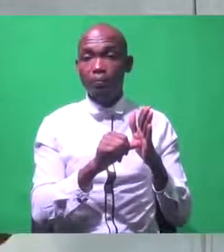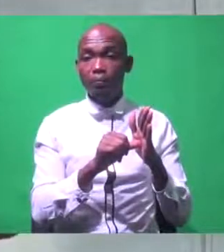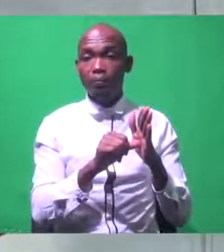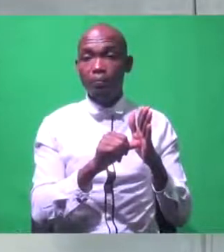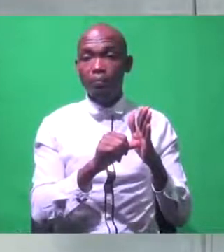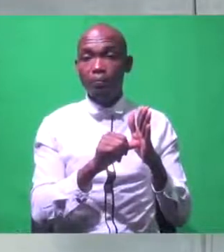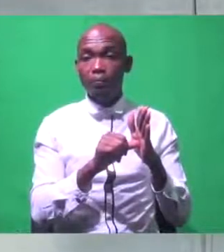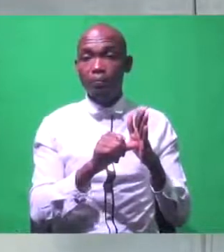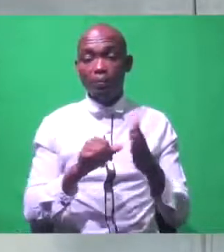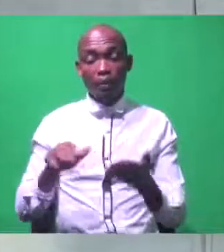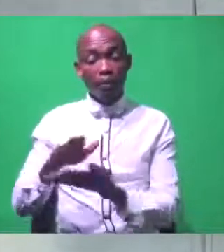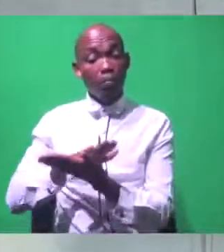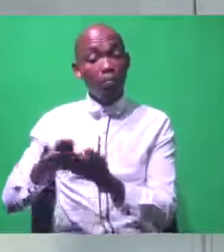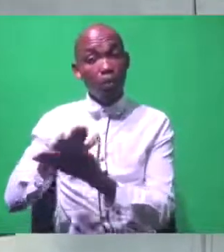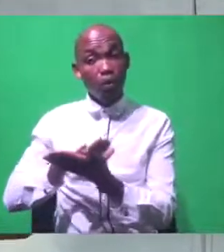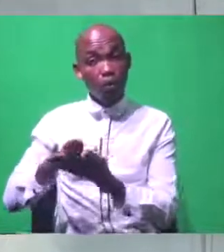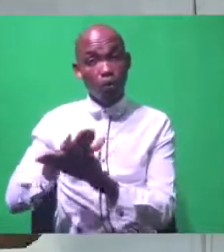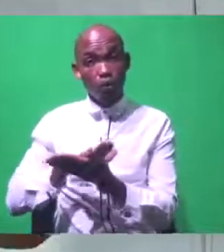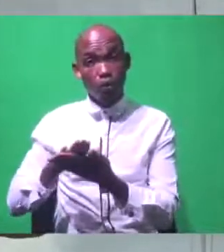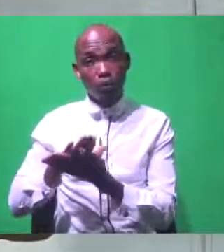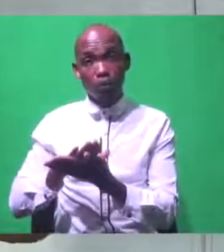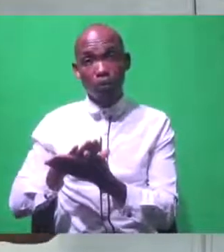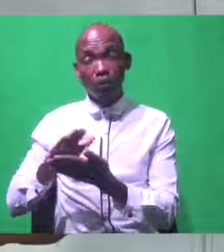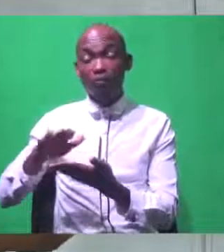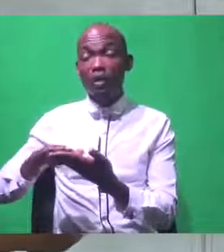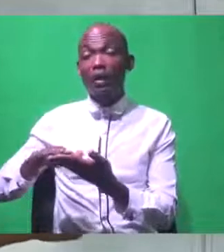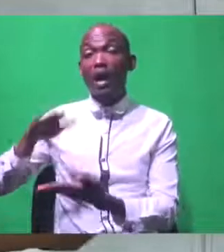at the bottom level was very high.